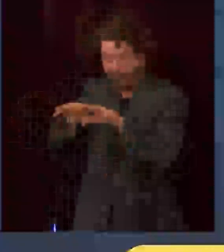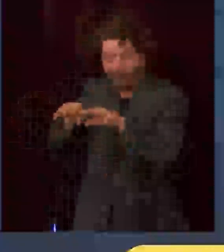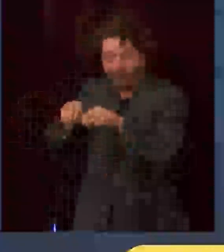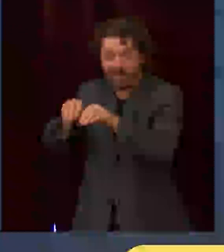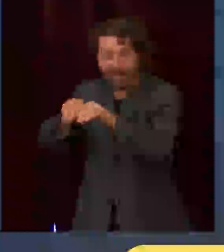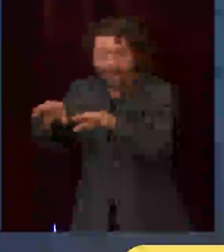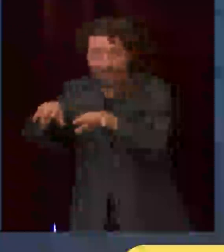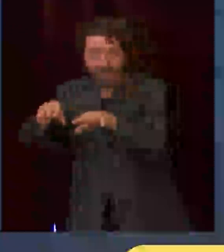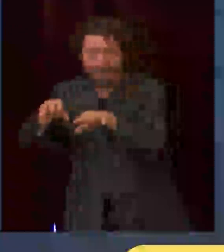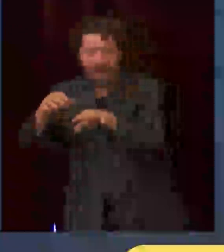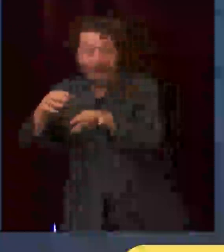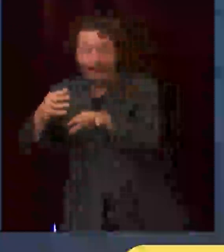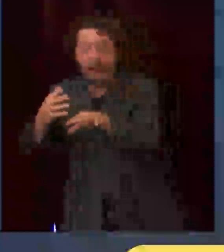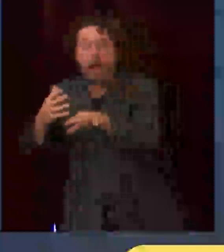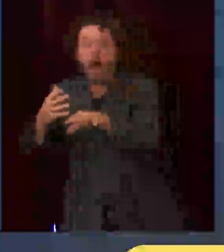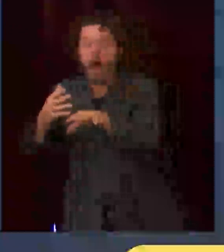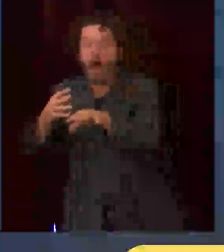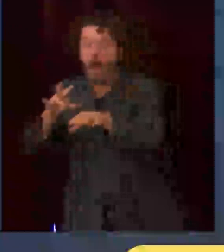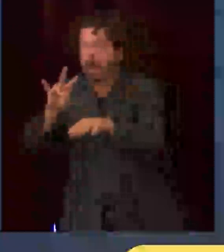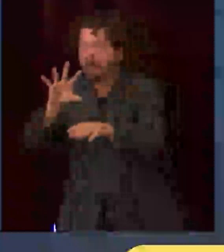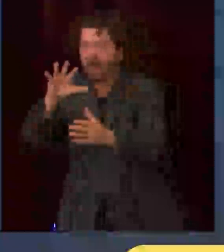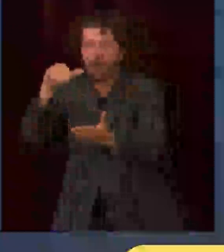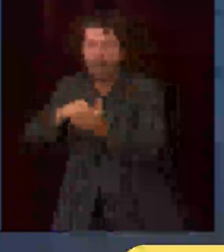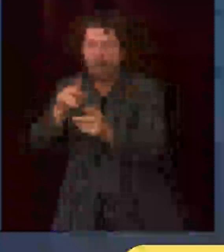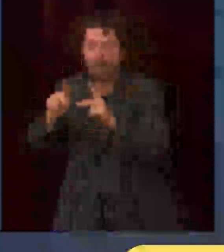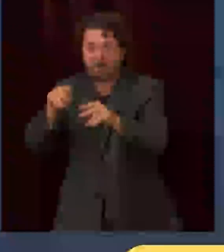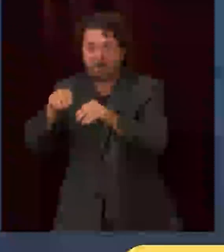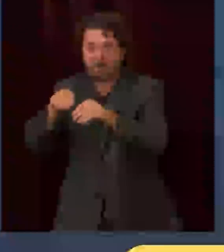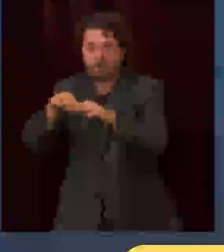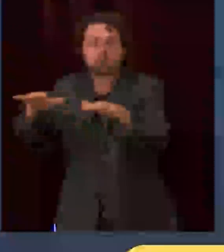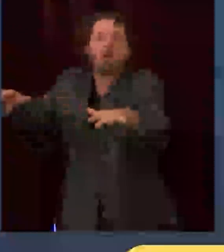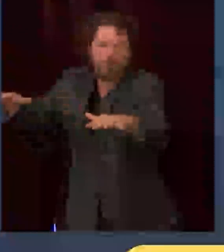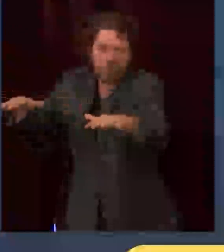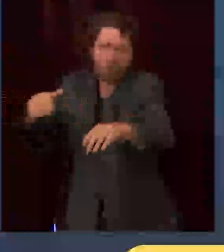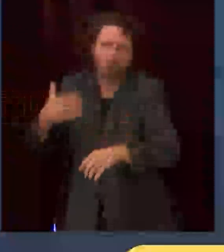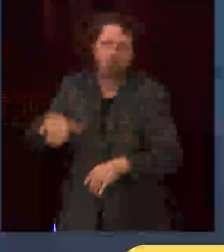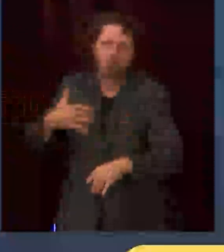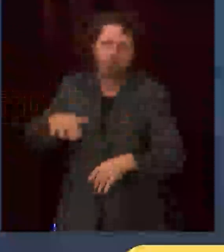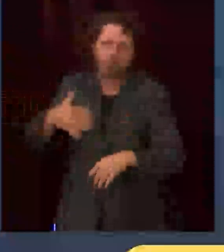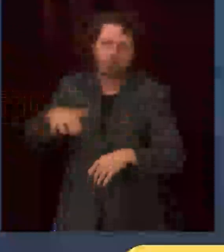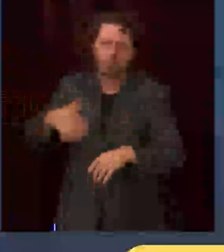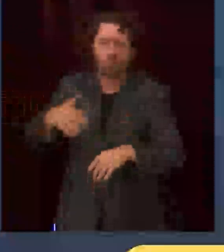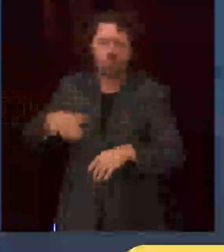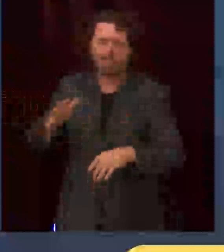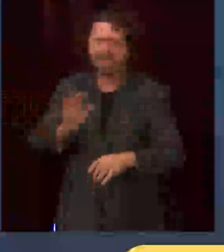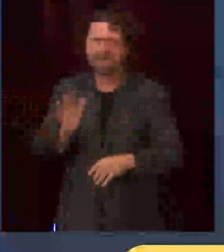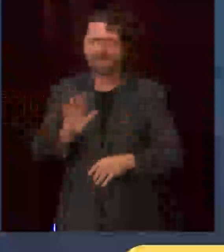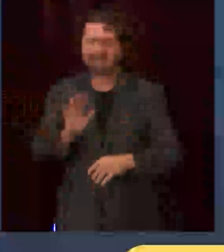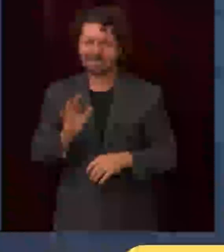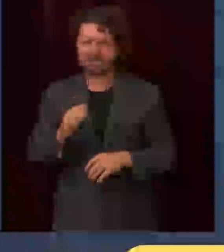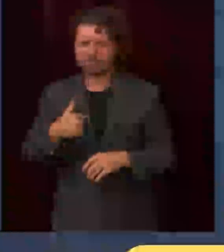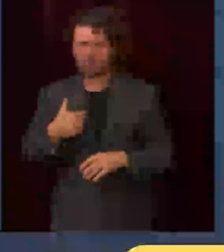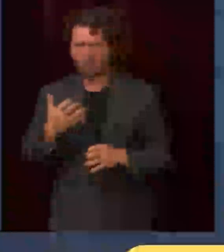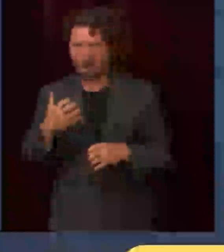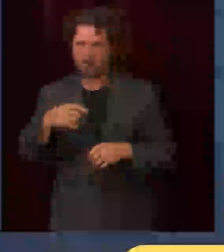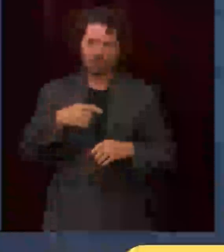counties under 75,000 and no higher than 3 for the largest counties. Again, it's important to realize